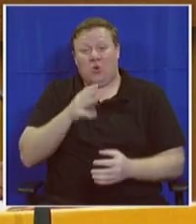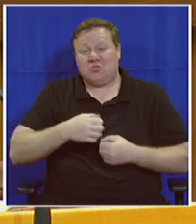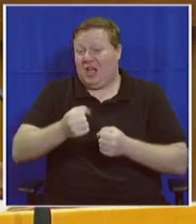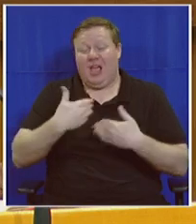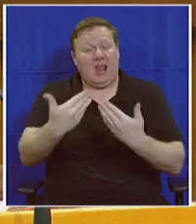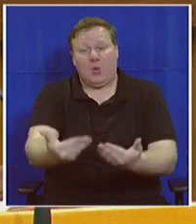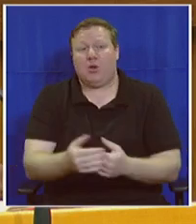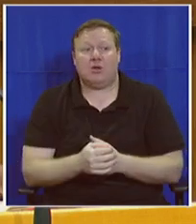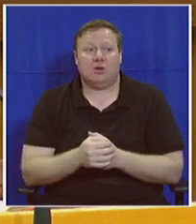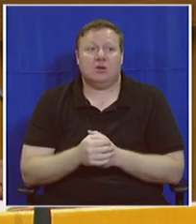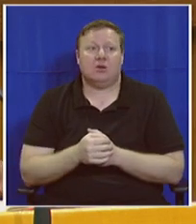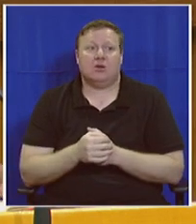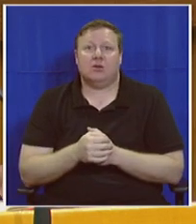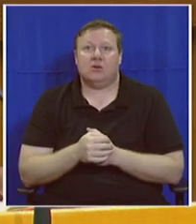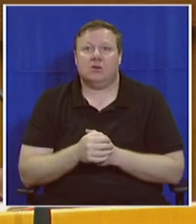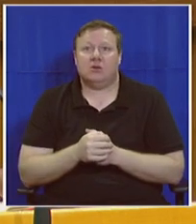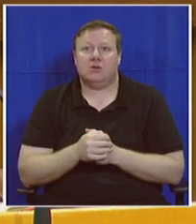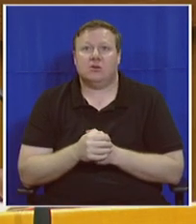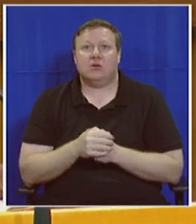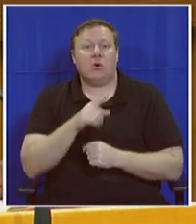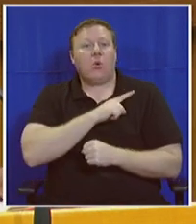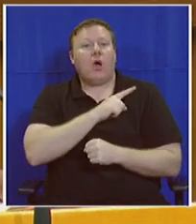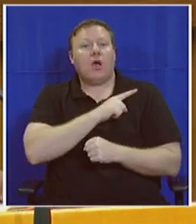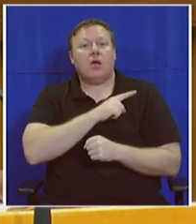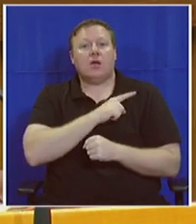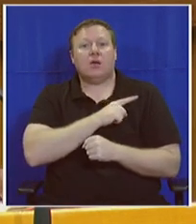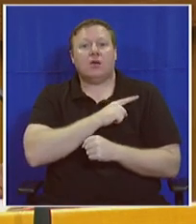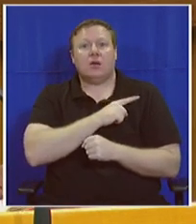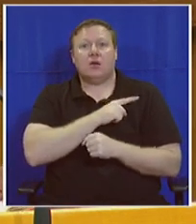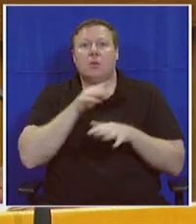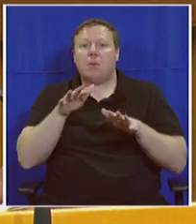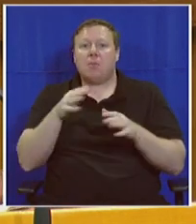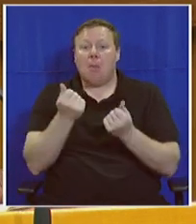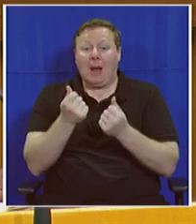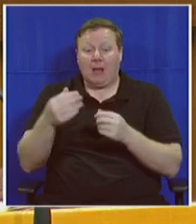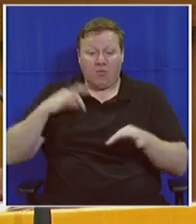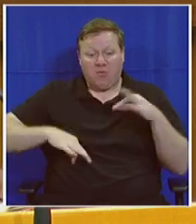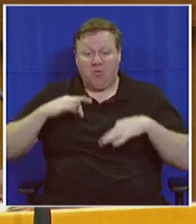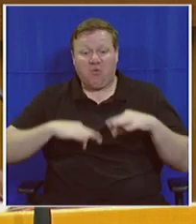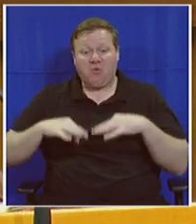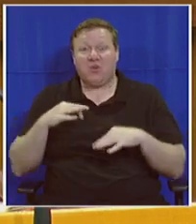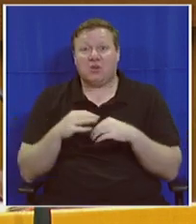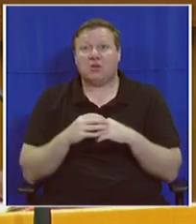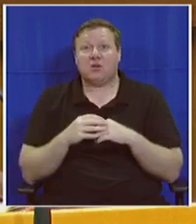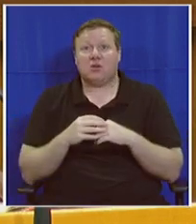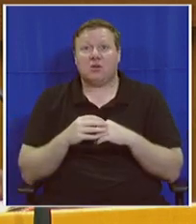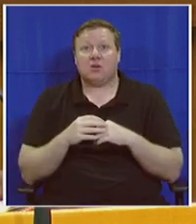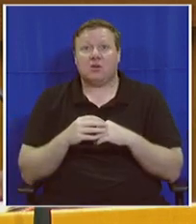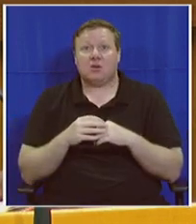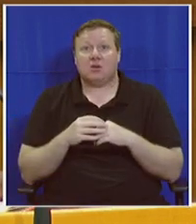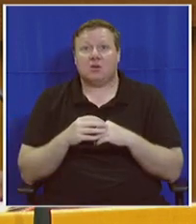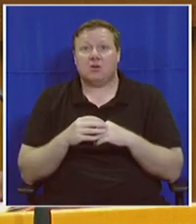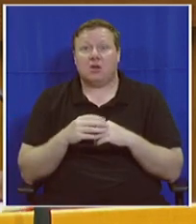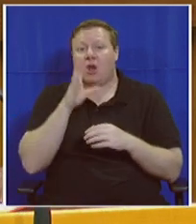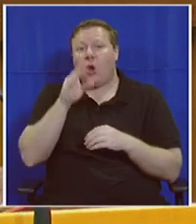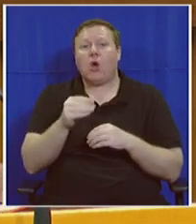Why are these entities that should be making money and declare dividends to the government are asking for